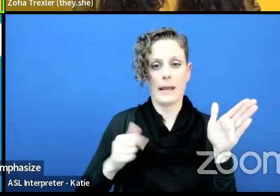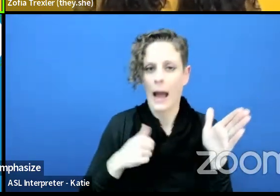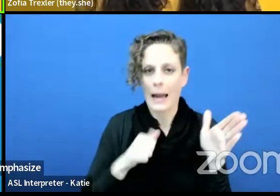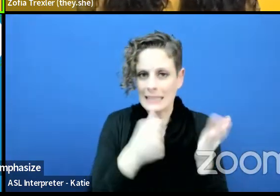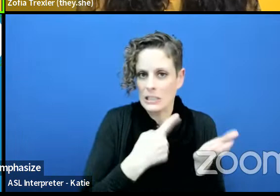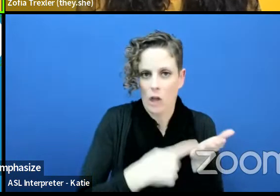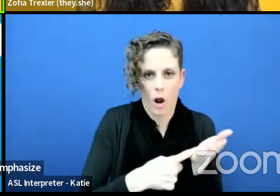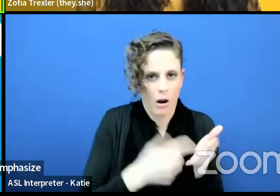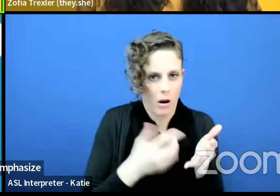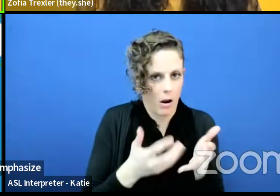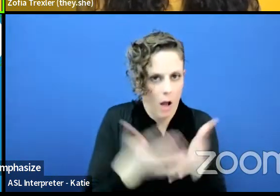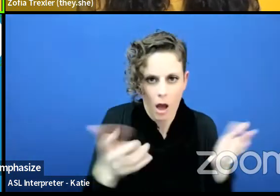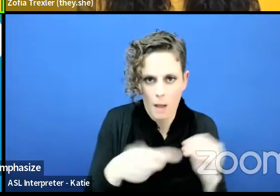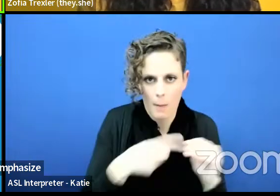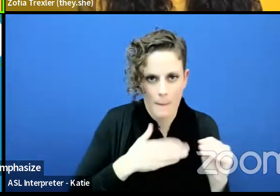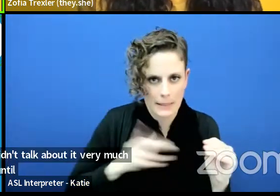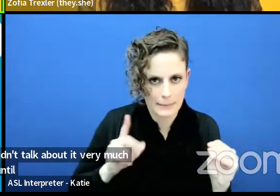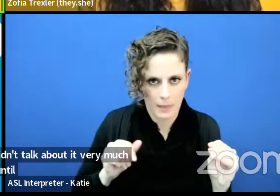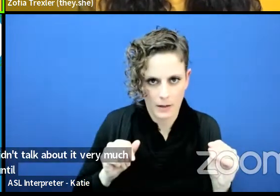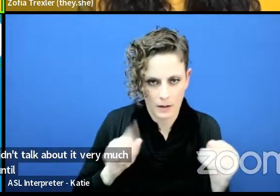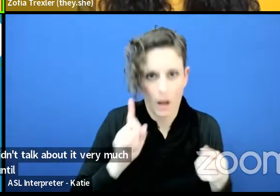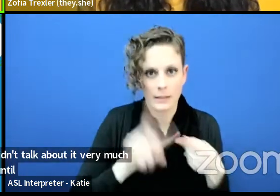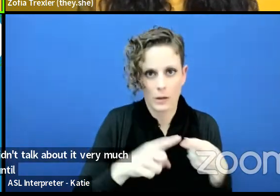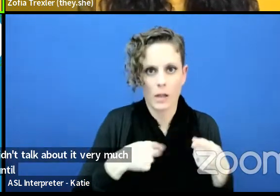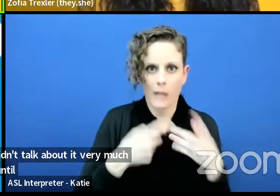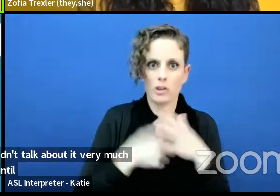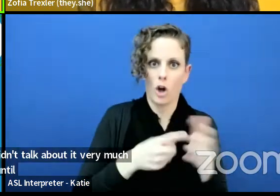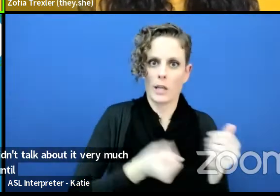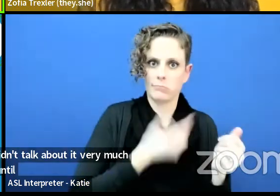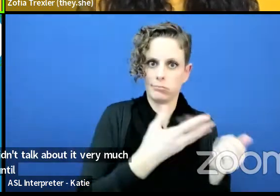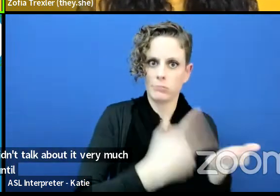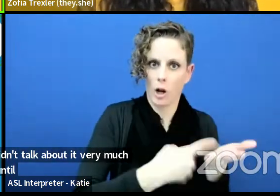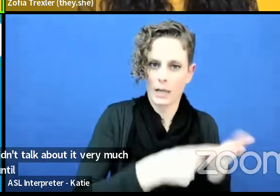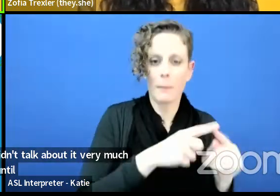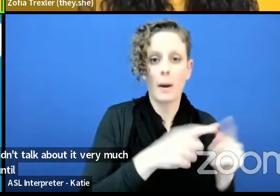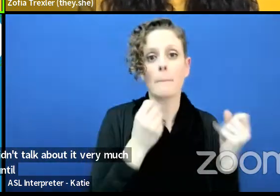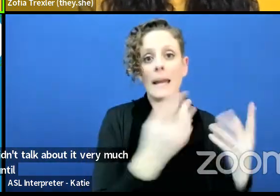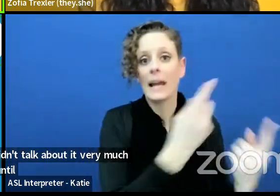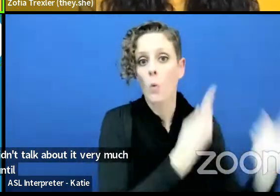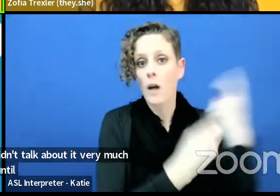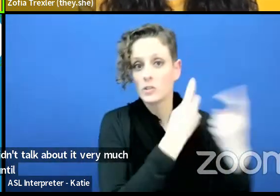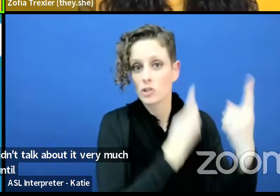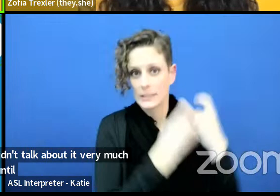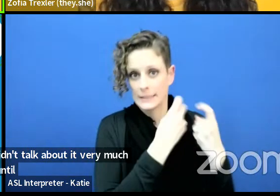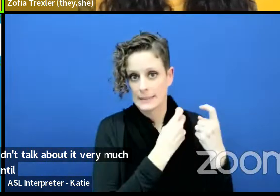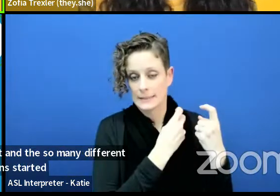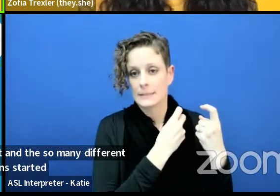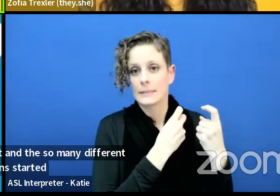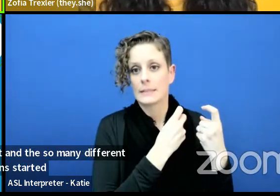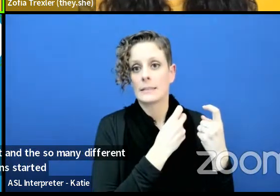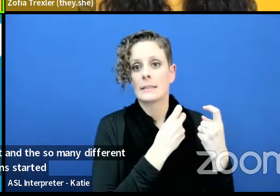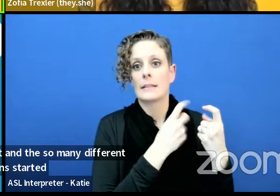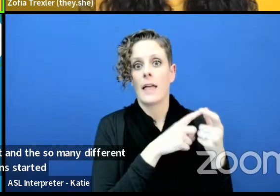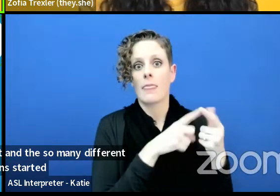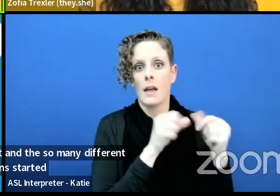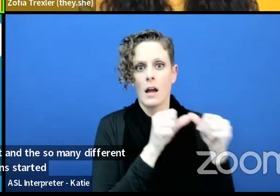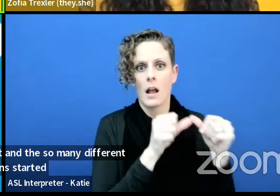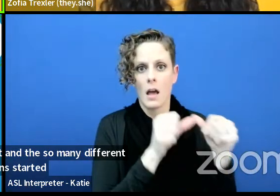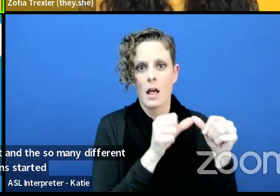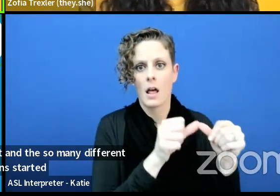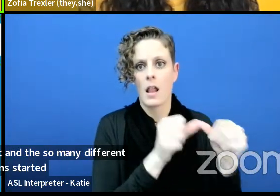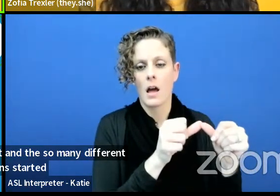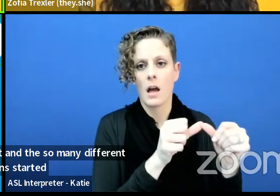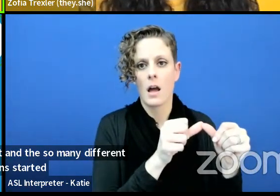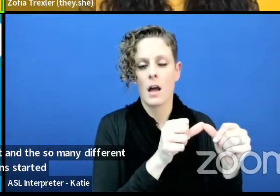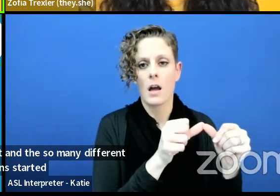until I started talking about it. And so many different questions that started coming in. Then it started going on into